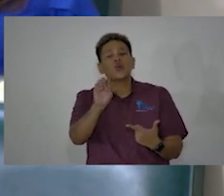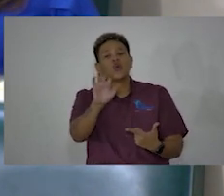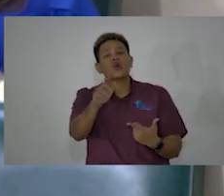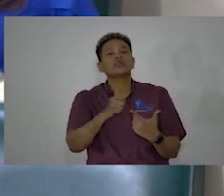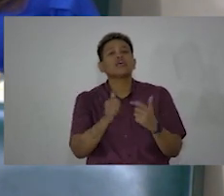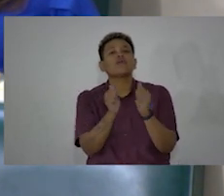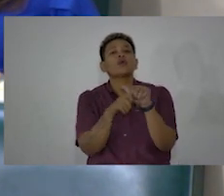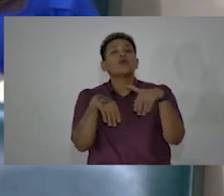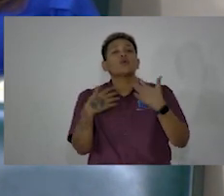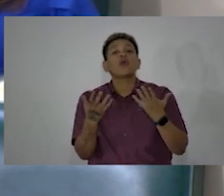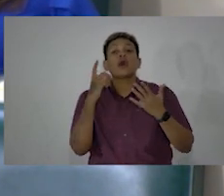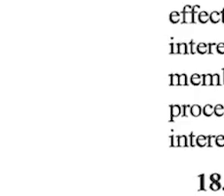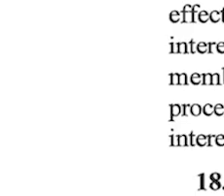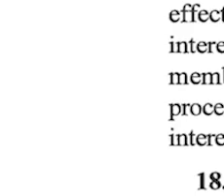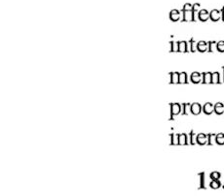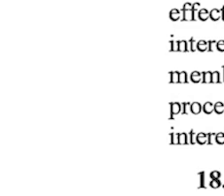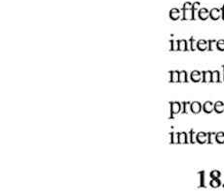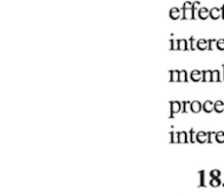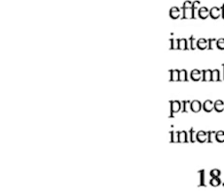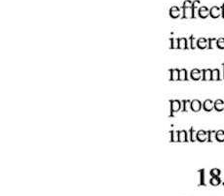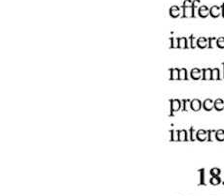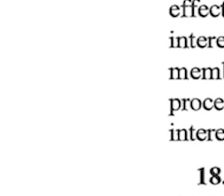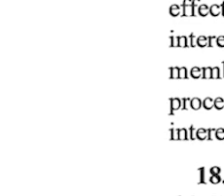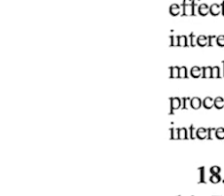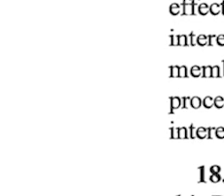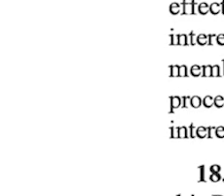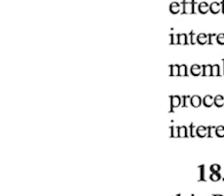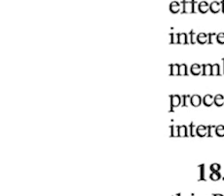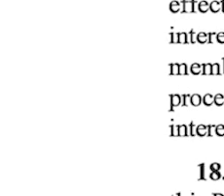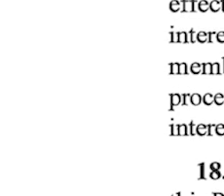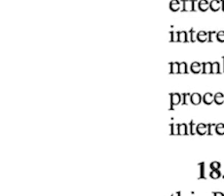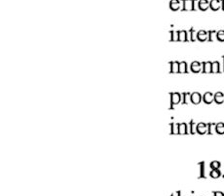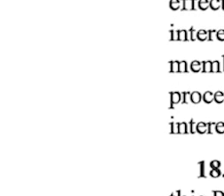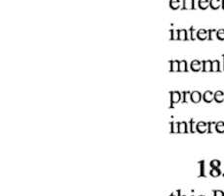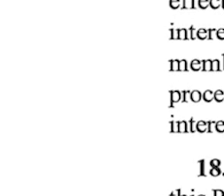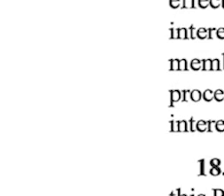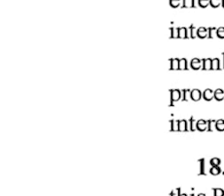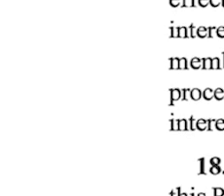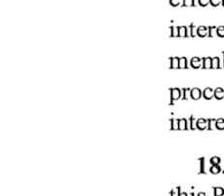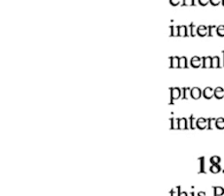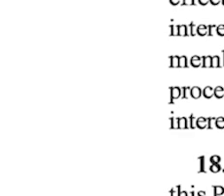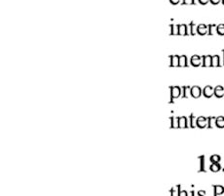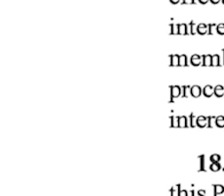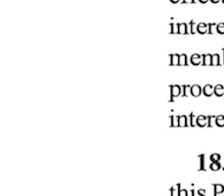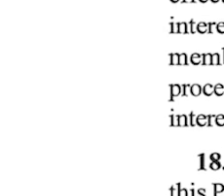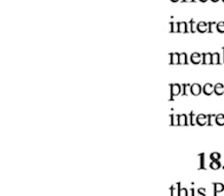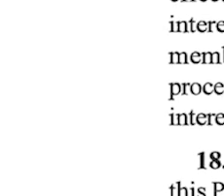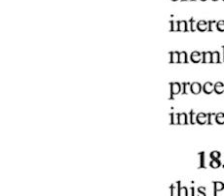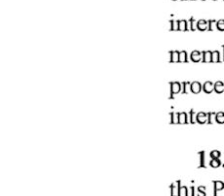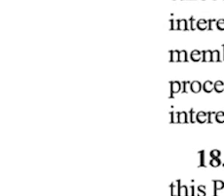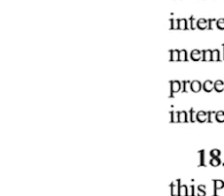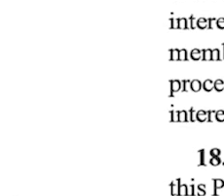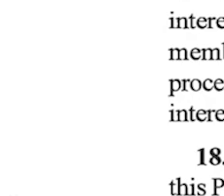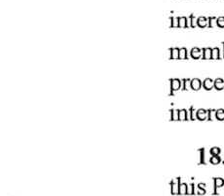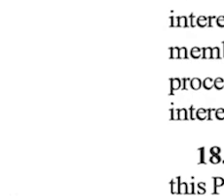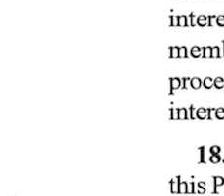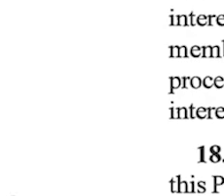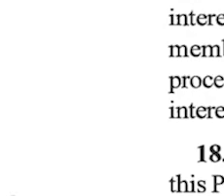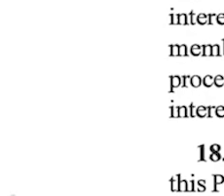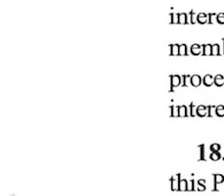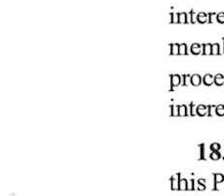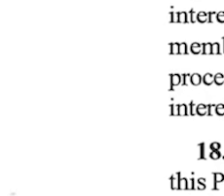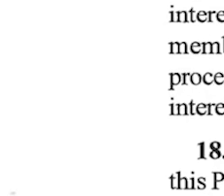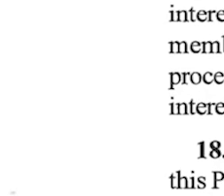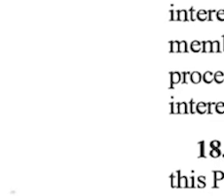of Representatives on Tuesday. The Sexual Harassment Protection and Prevention Act 2021 outlines that a 14-member